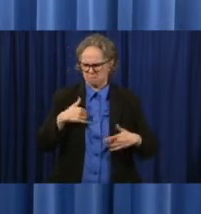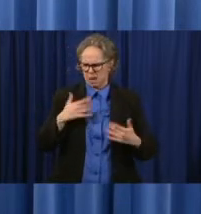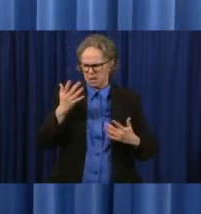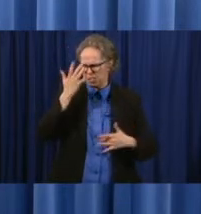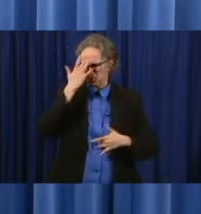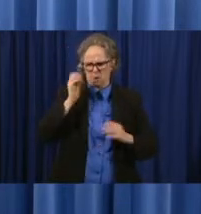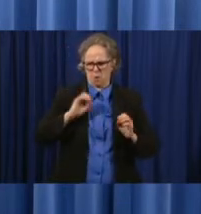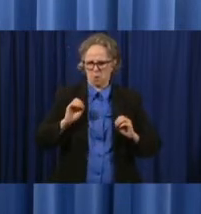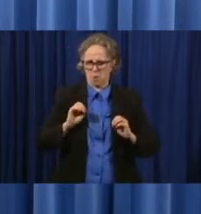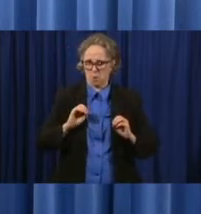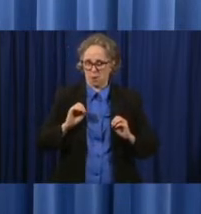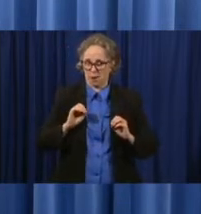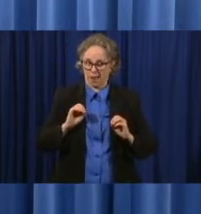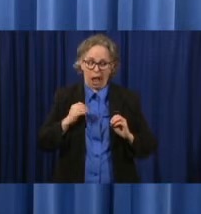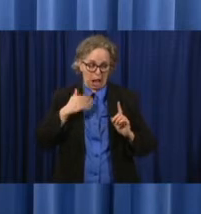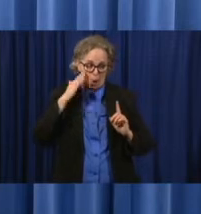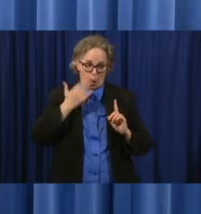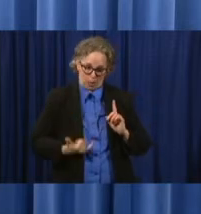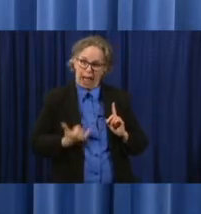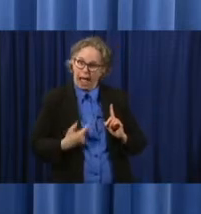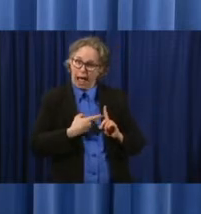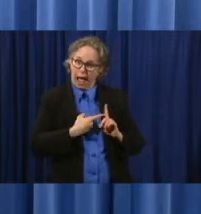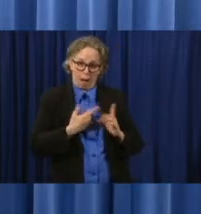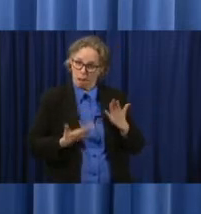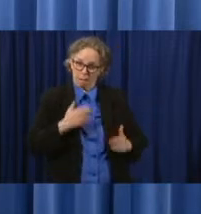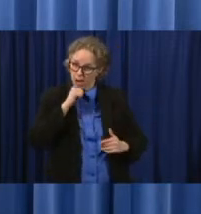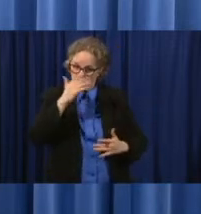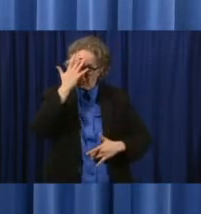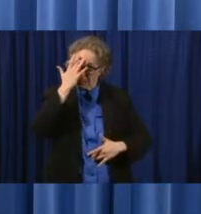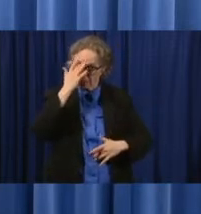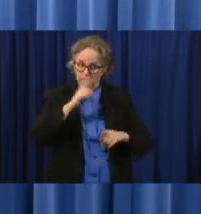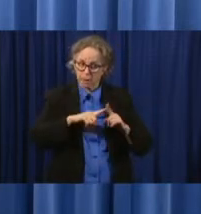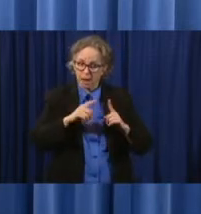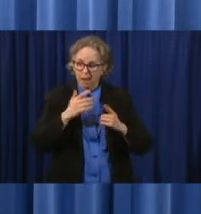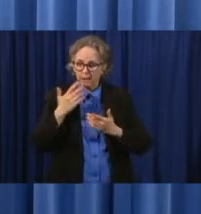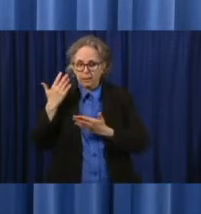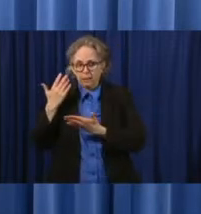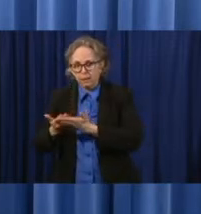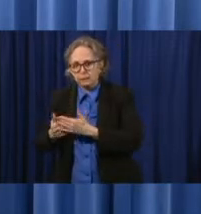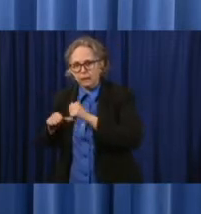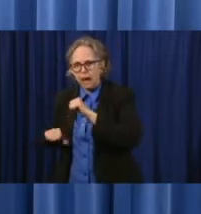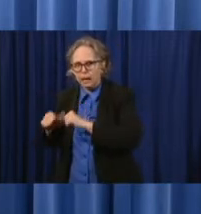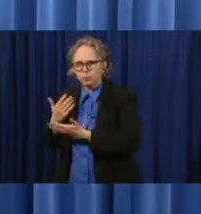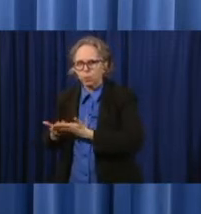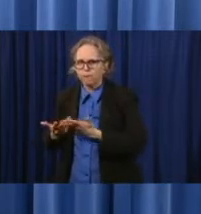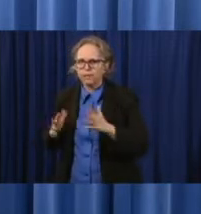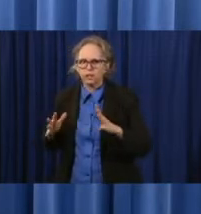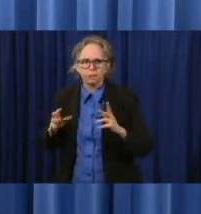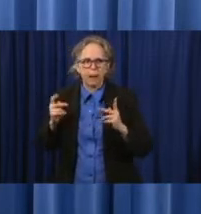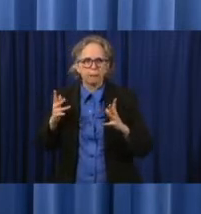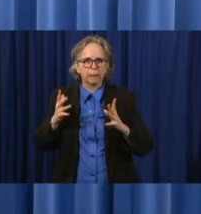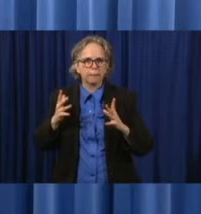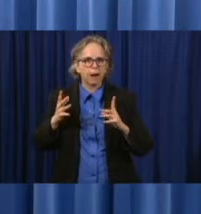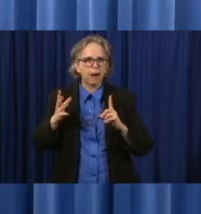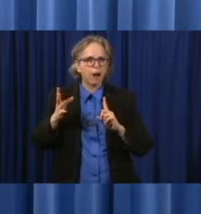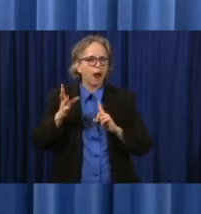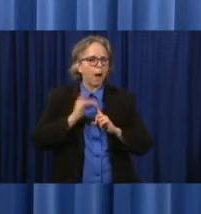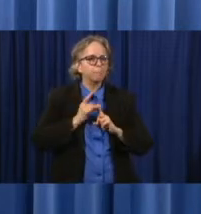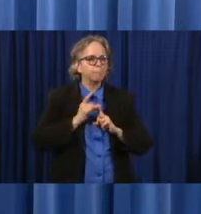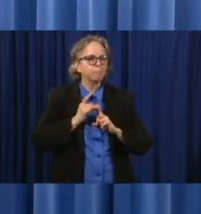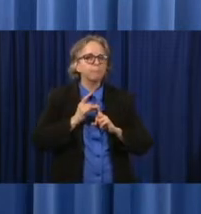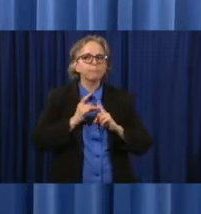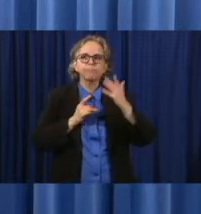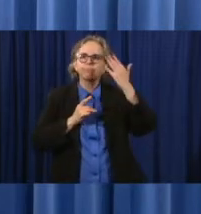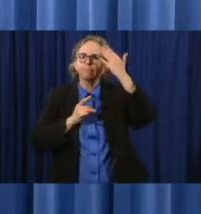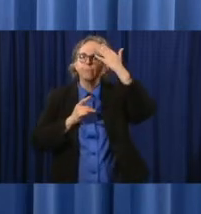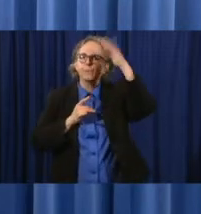we know from now, empirically from testing, is there's a lot of people who walk around and they are carrying the virus and they